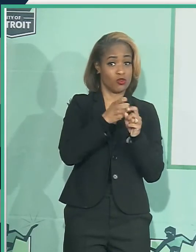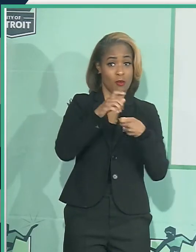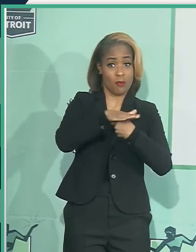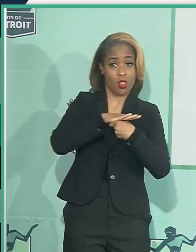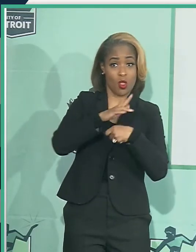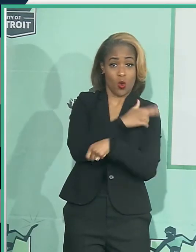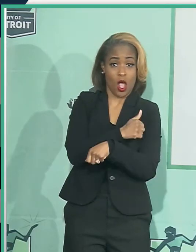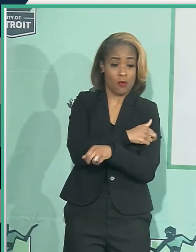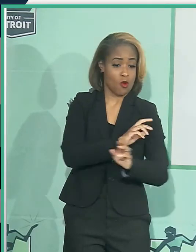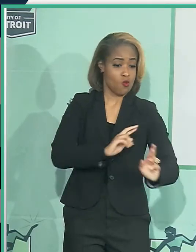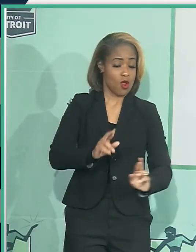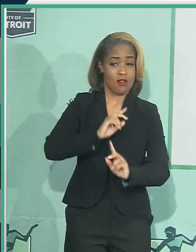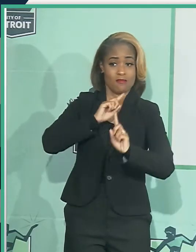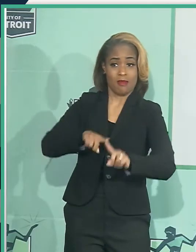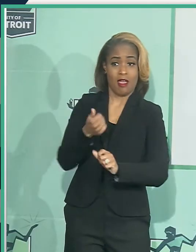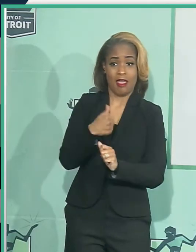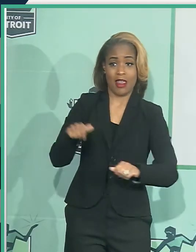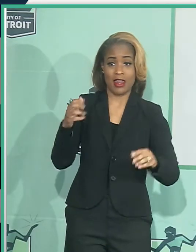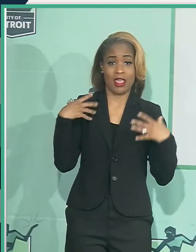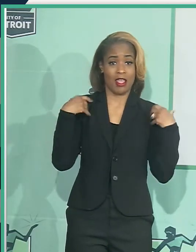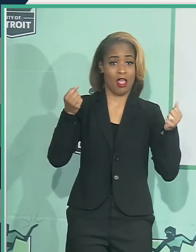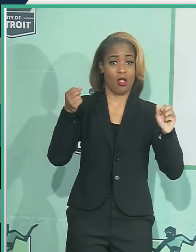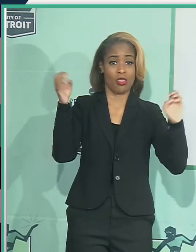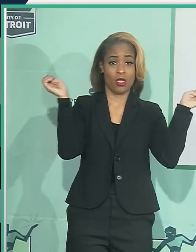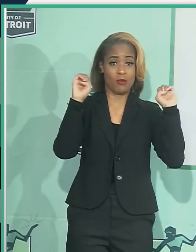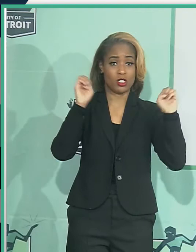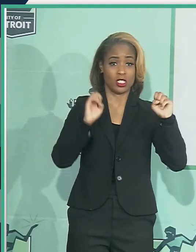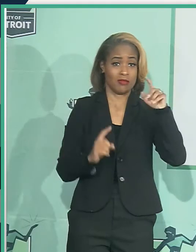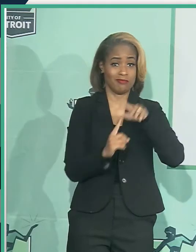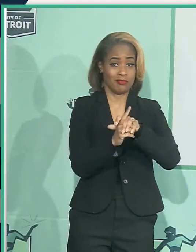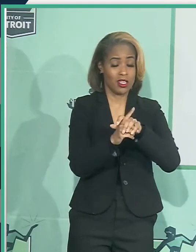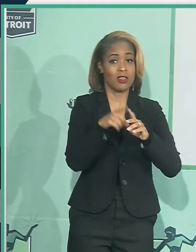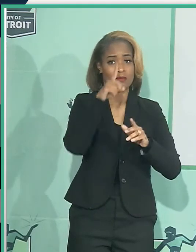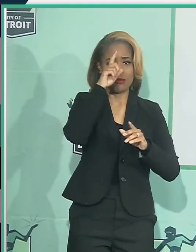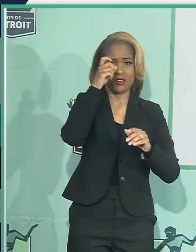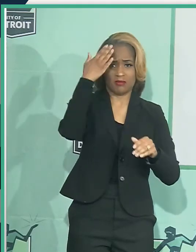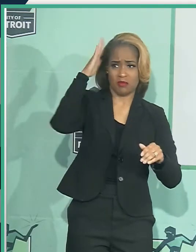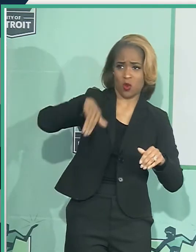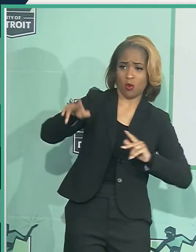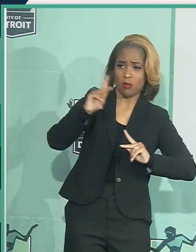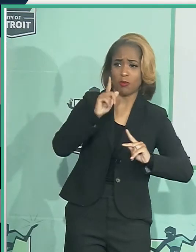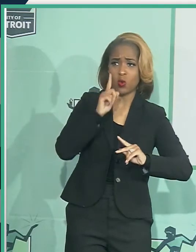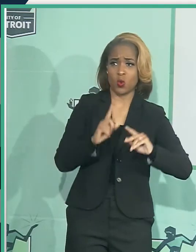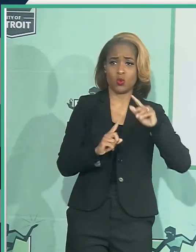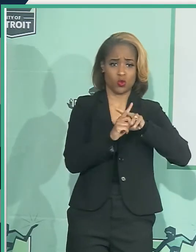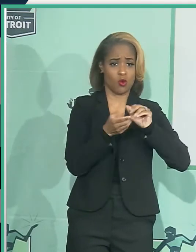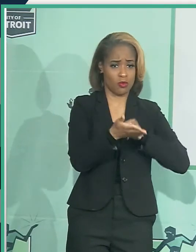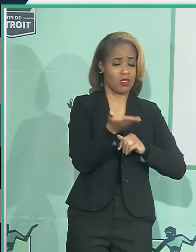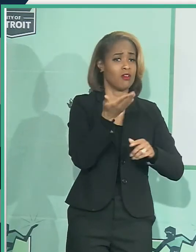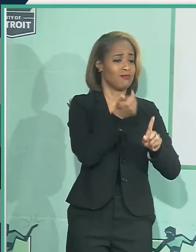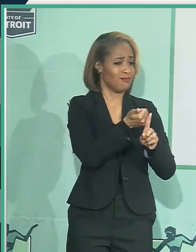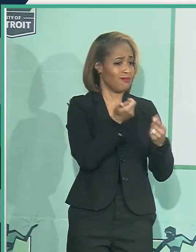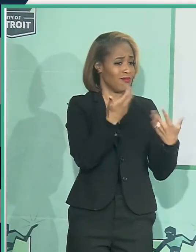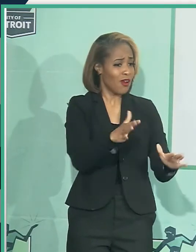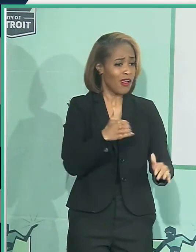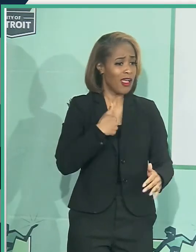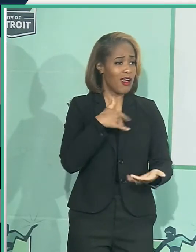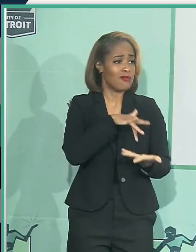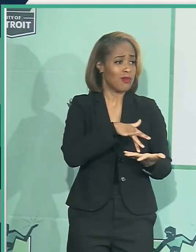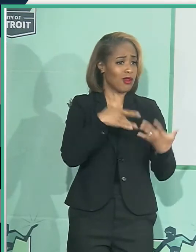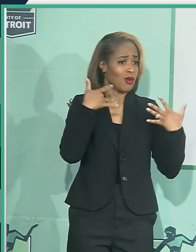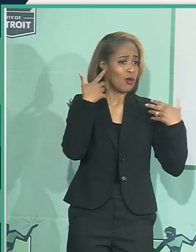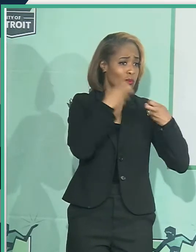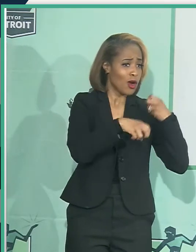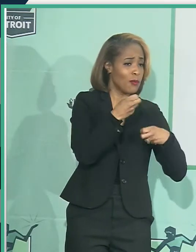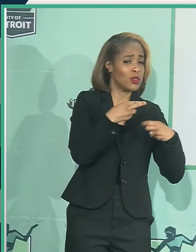to any emergency because we certainly are aware that people who come there could have medical problems or medical issues, and we want to be ready